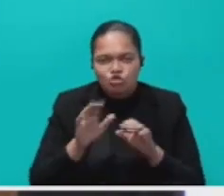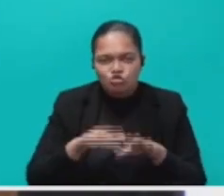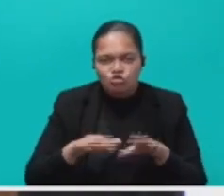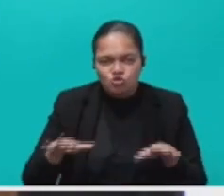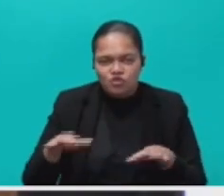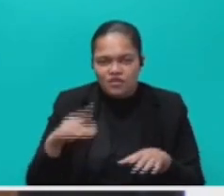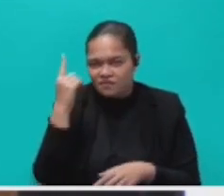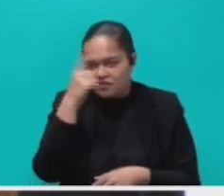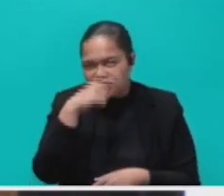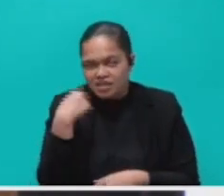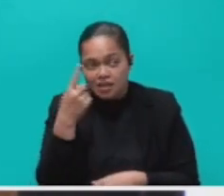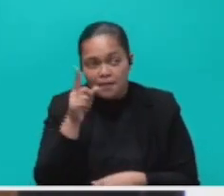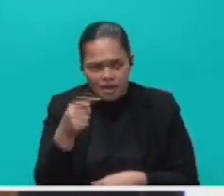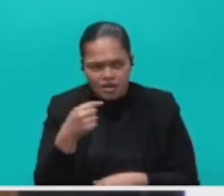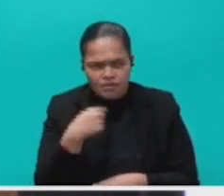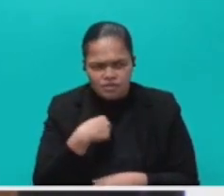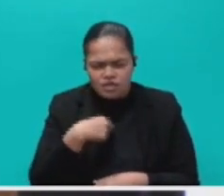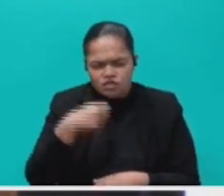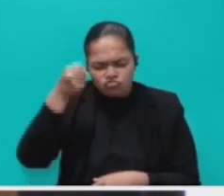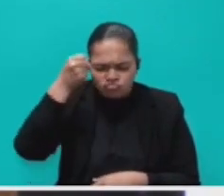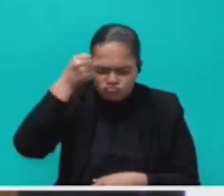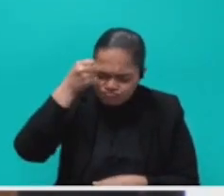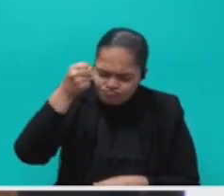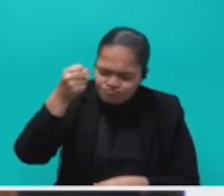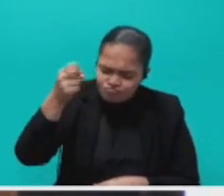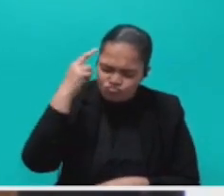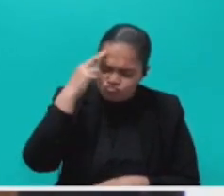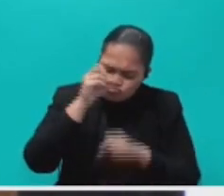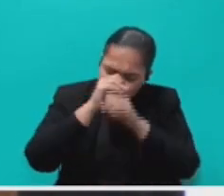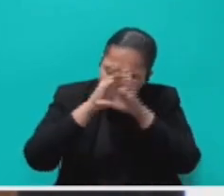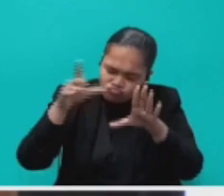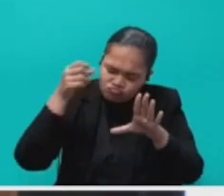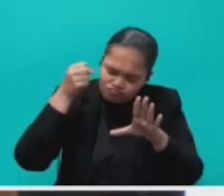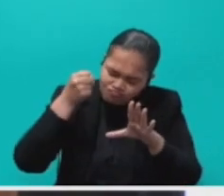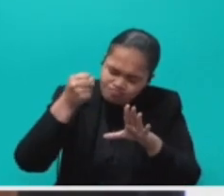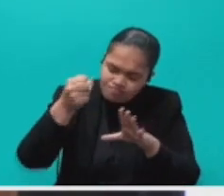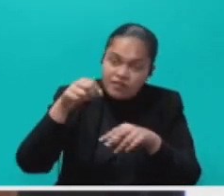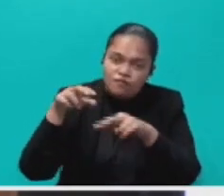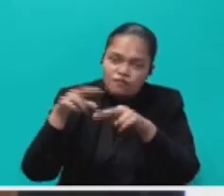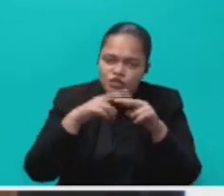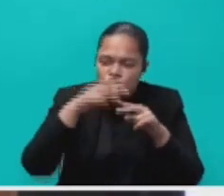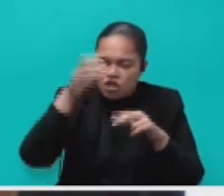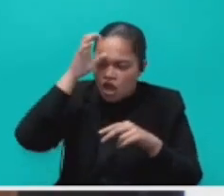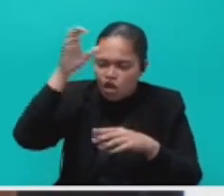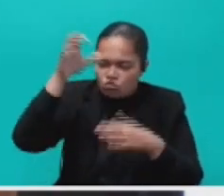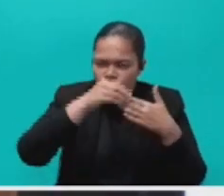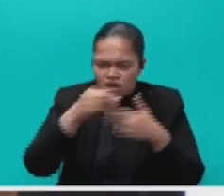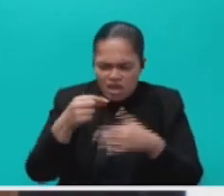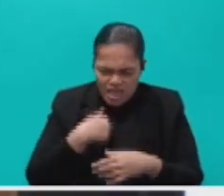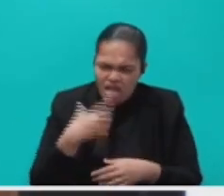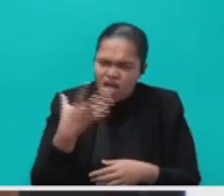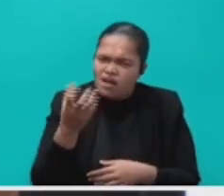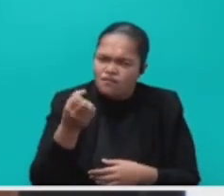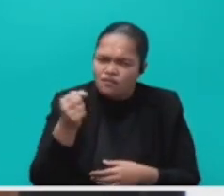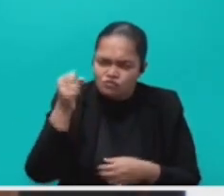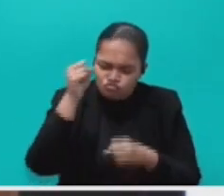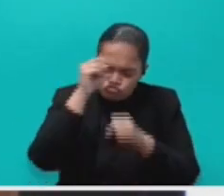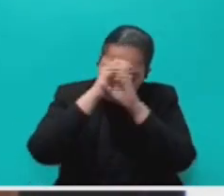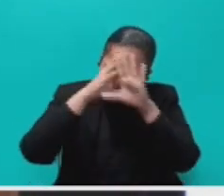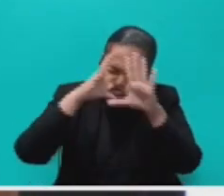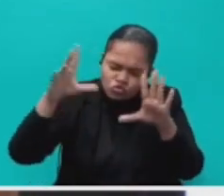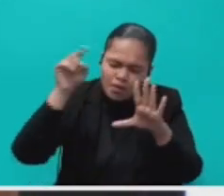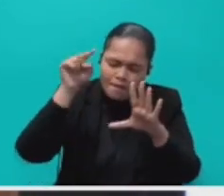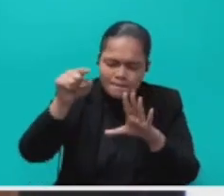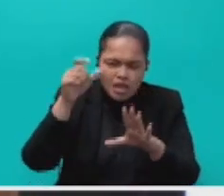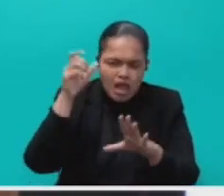only dream of the country of the Fiji that they will live in right now. And I have a dream of that country that